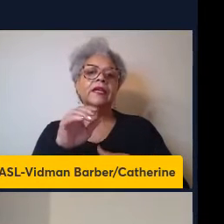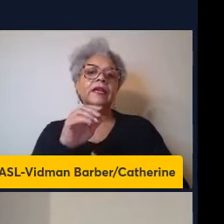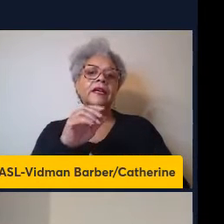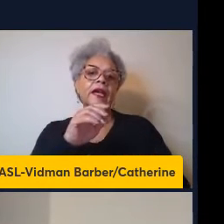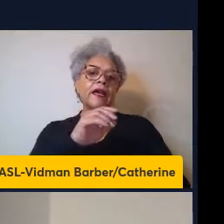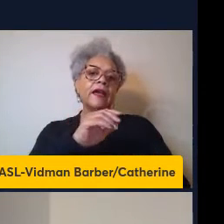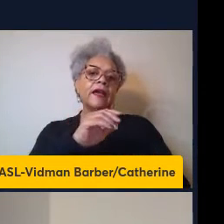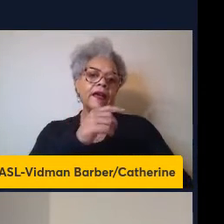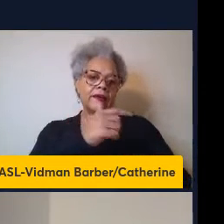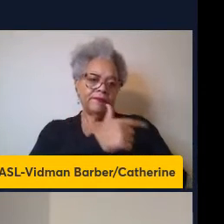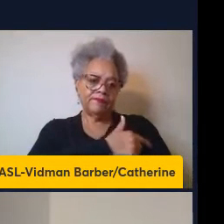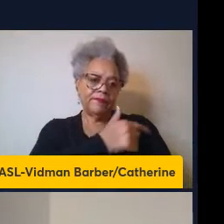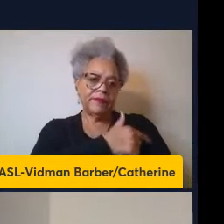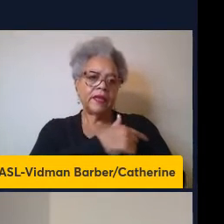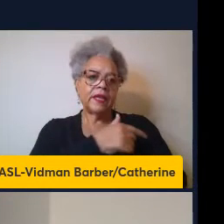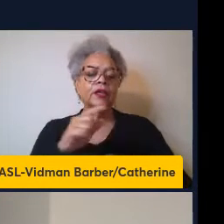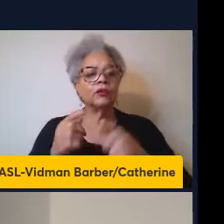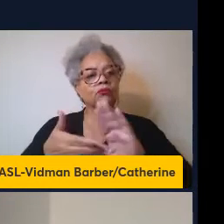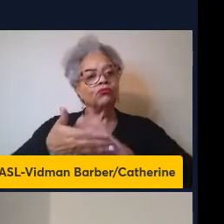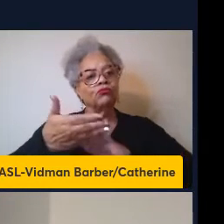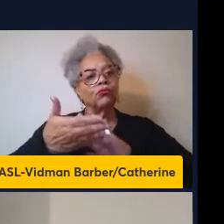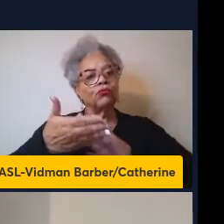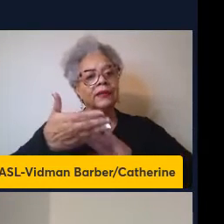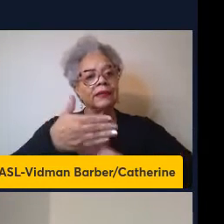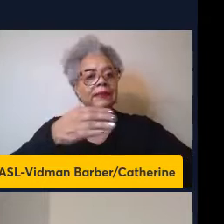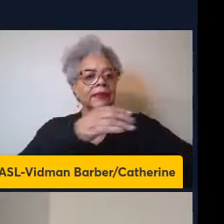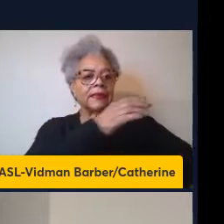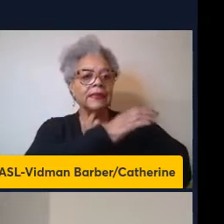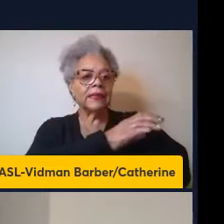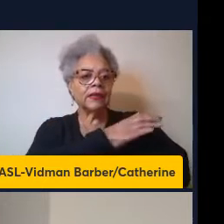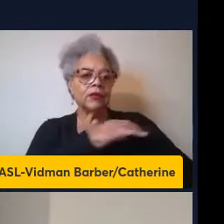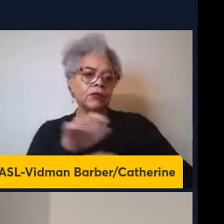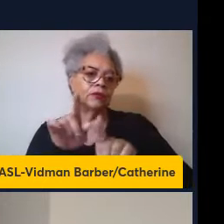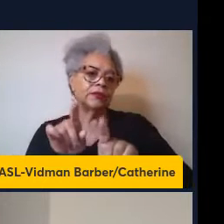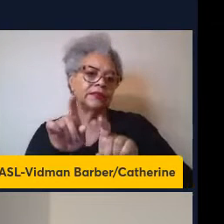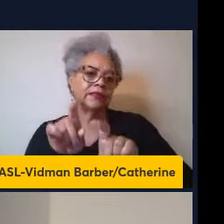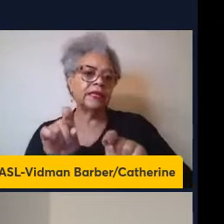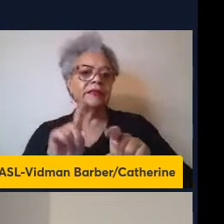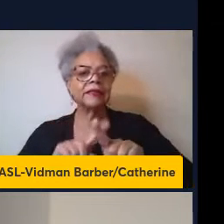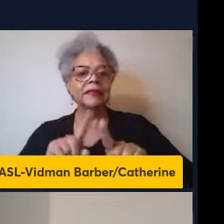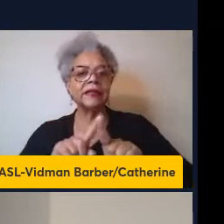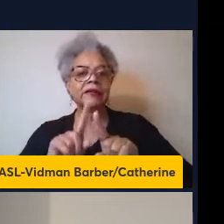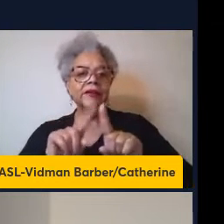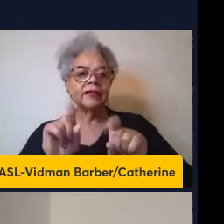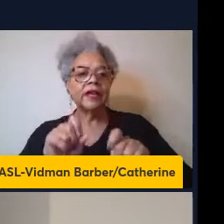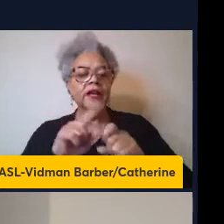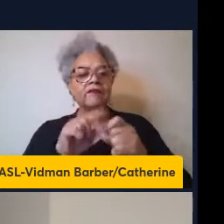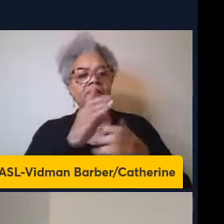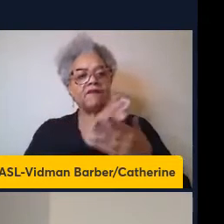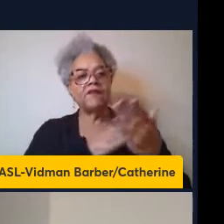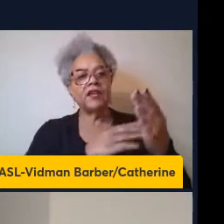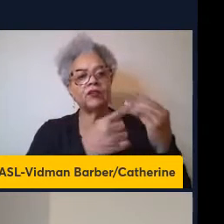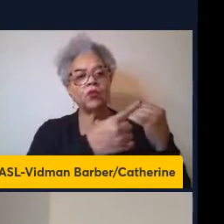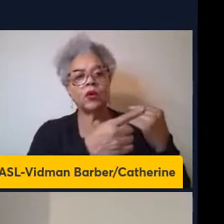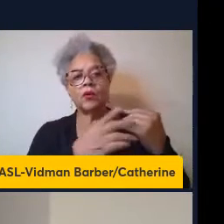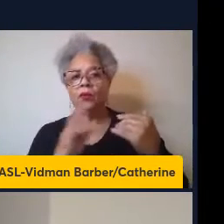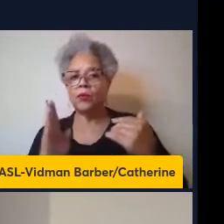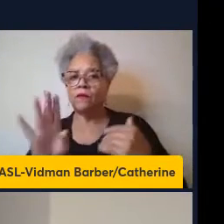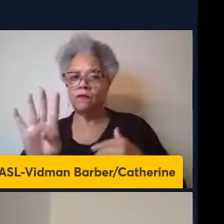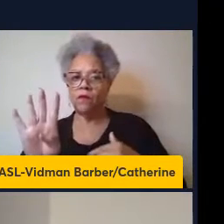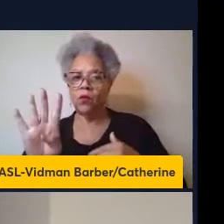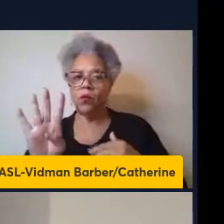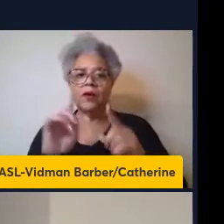this through running clinical trials. And what I've just highlighted here are a number of different trials ranging from phase one to phase four of different